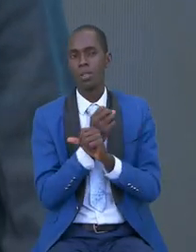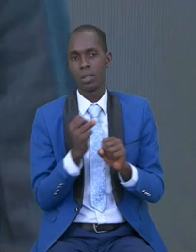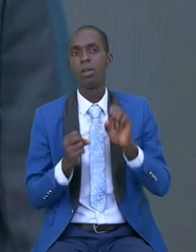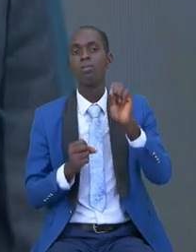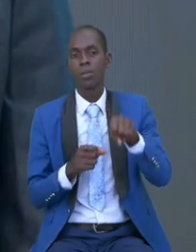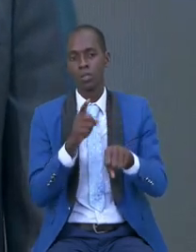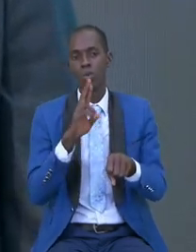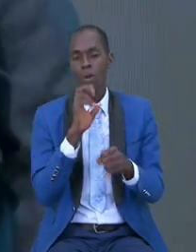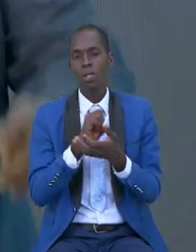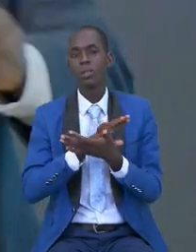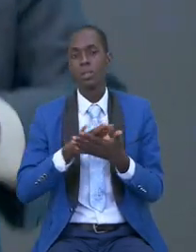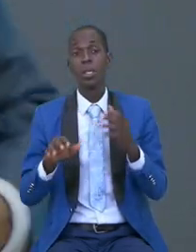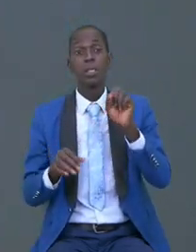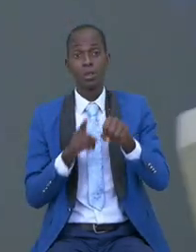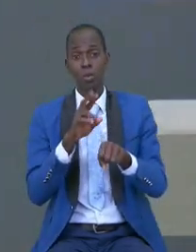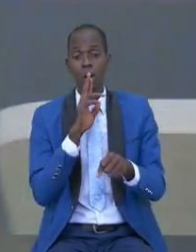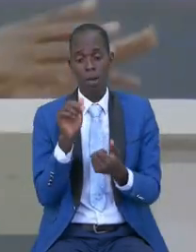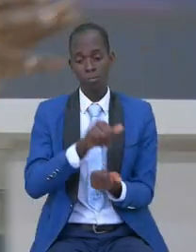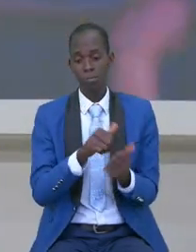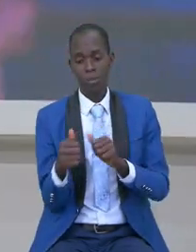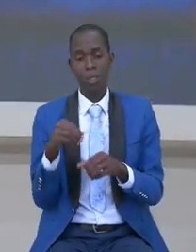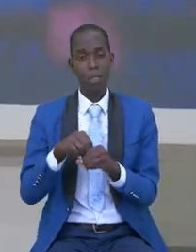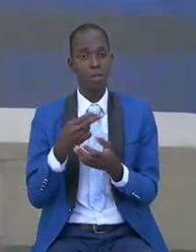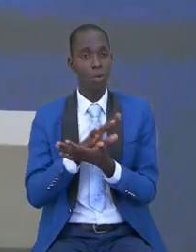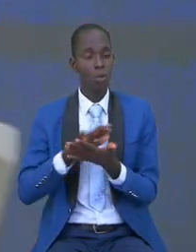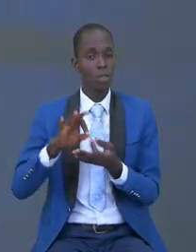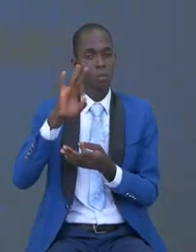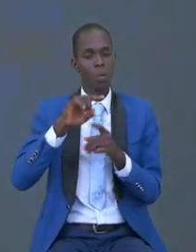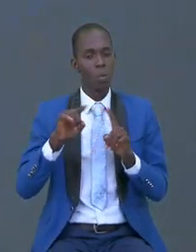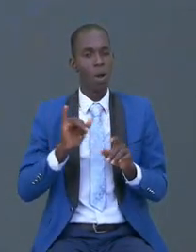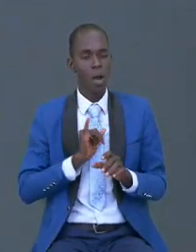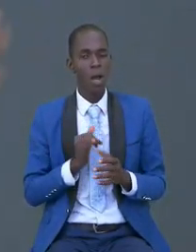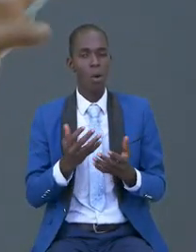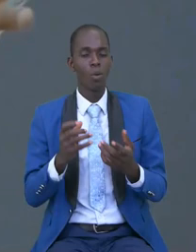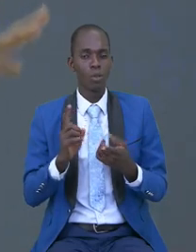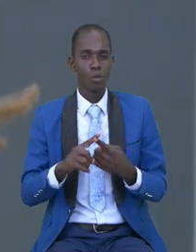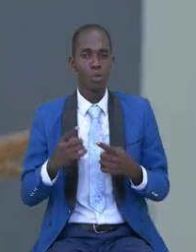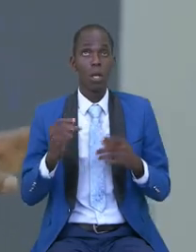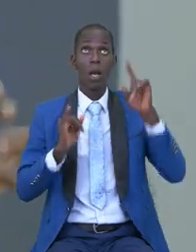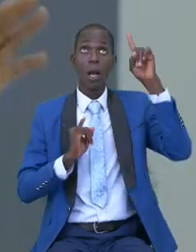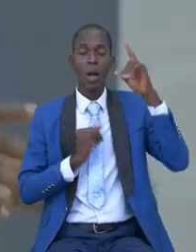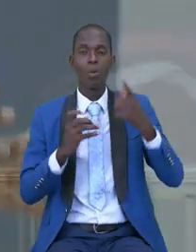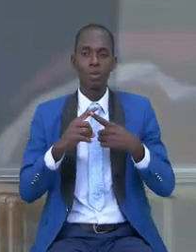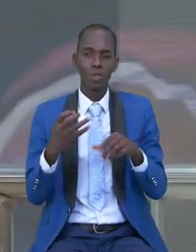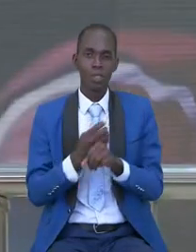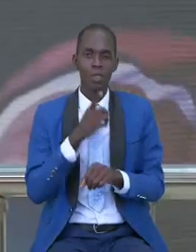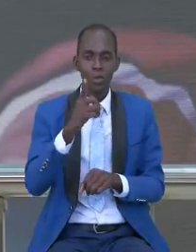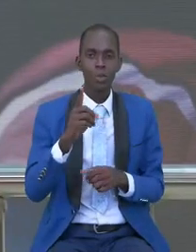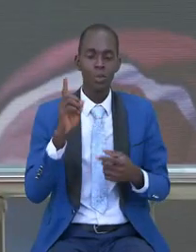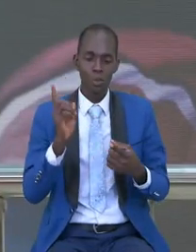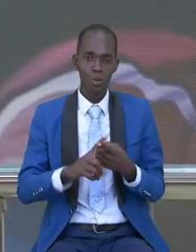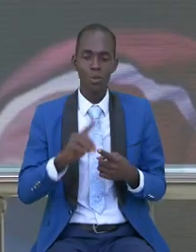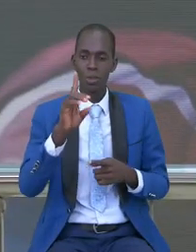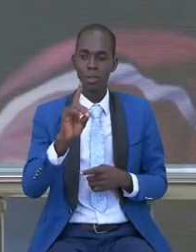are sanctified. Yes, you are baptized in the Holy Ghost, but I want to take you to deeper. That's how we have the Deeper